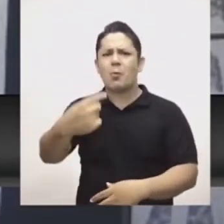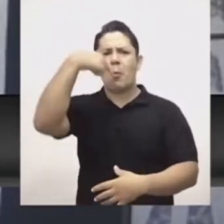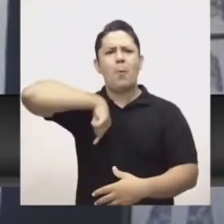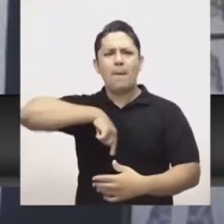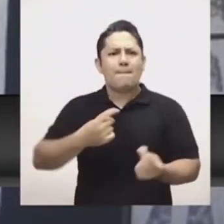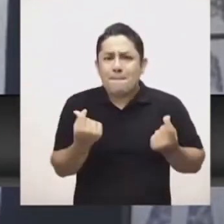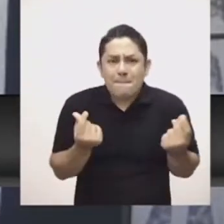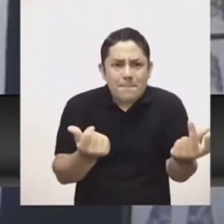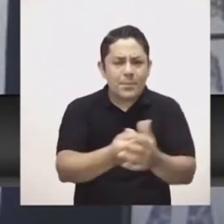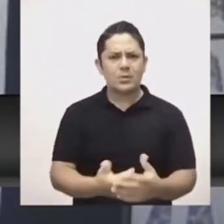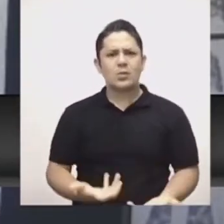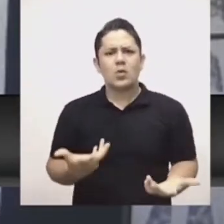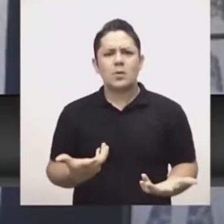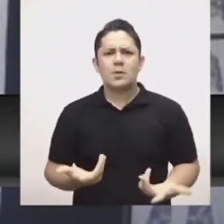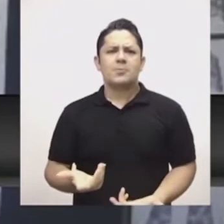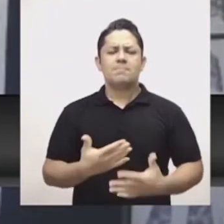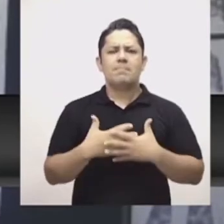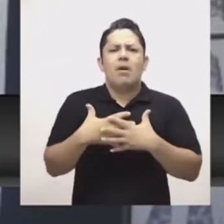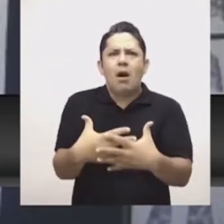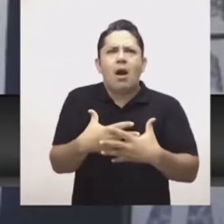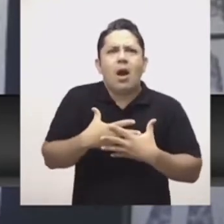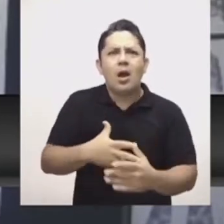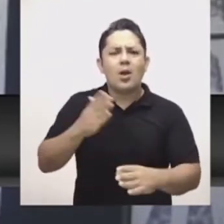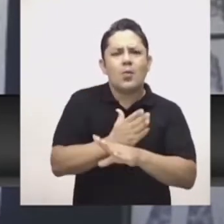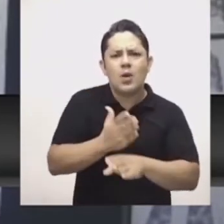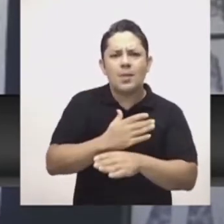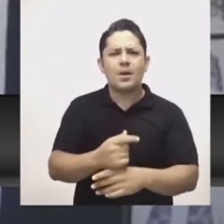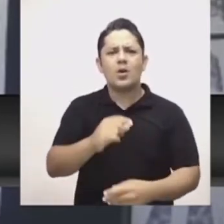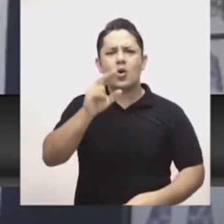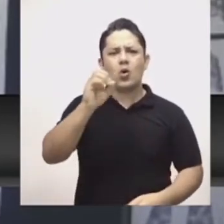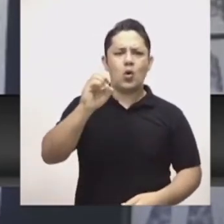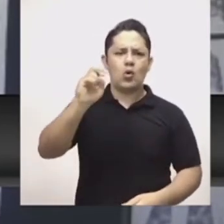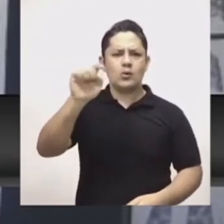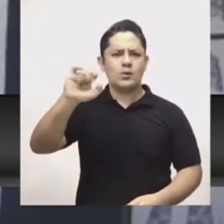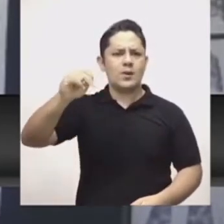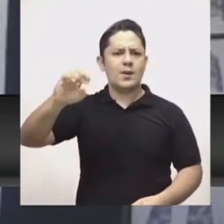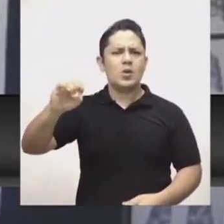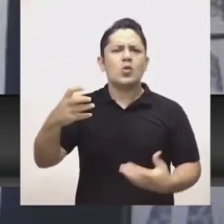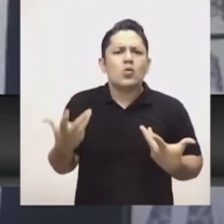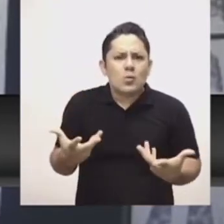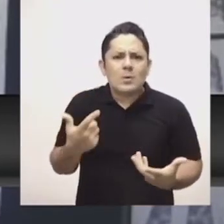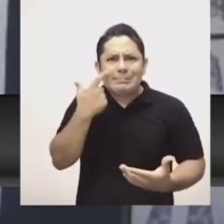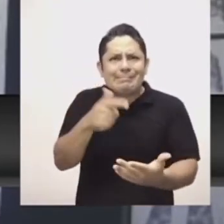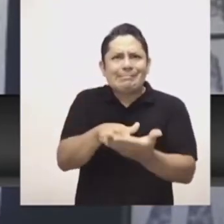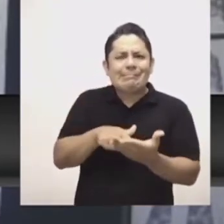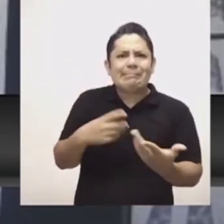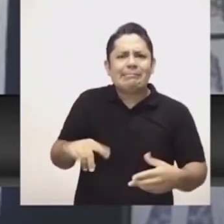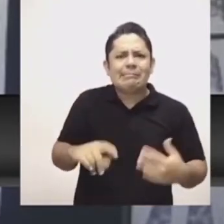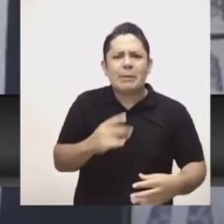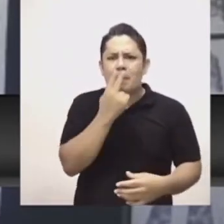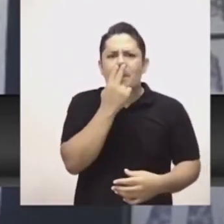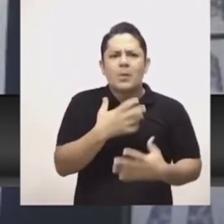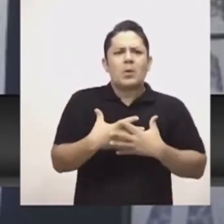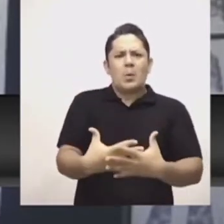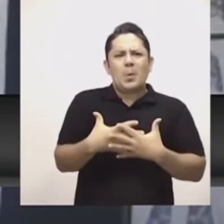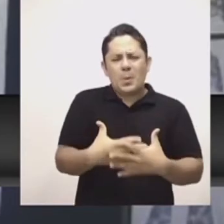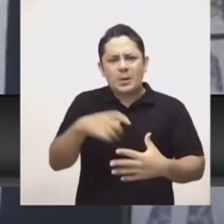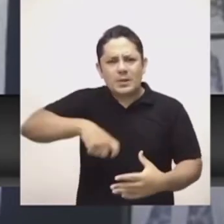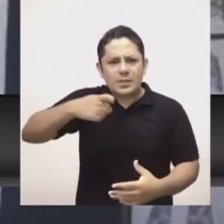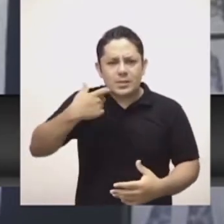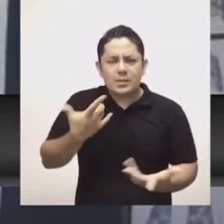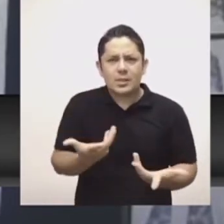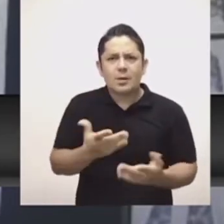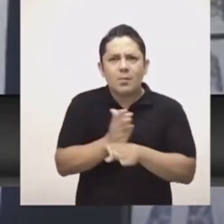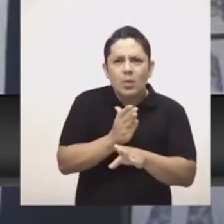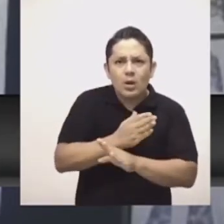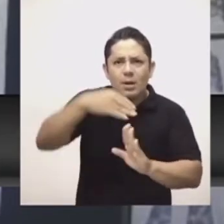calm, very relaxed, but we as doctors see some images like this and are very scared. That patient needs to be intubated